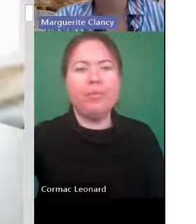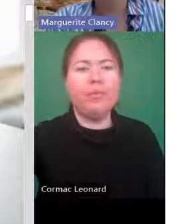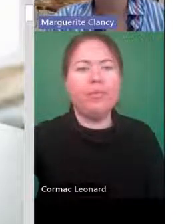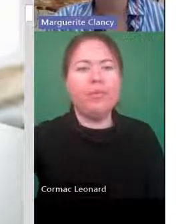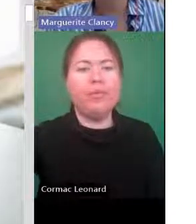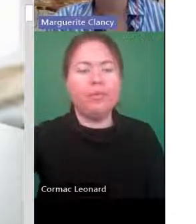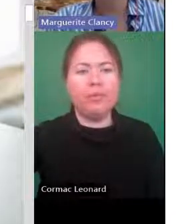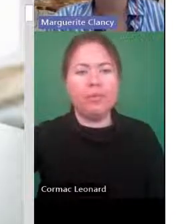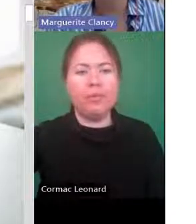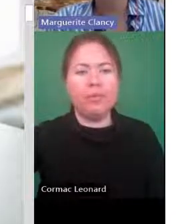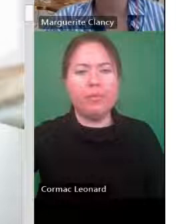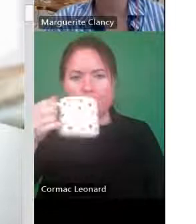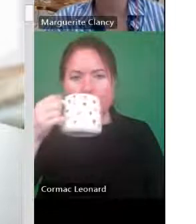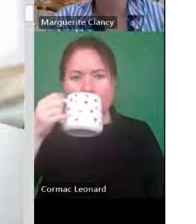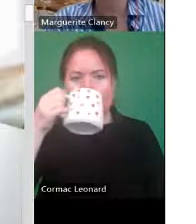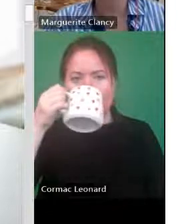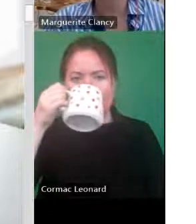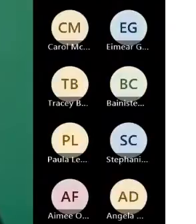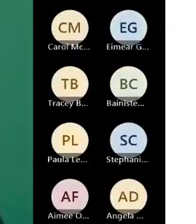I'm just going to have to reshare.